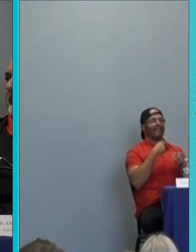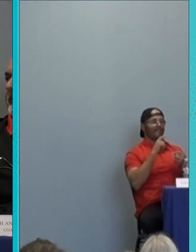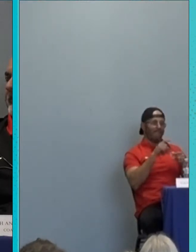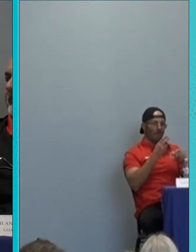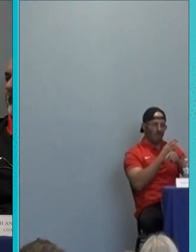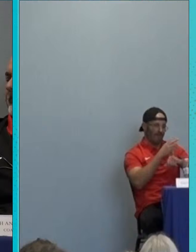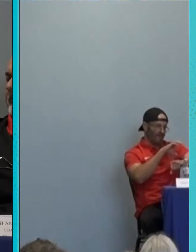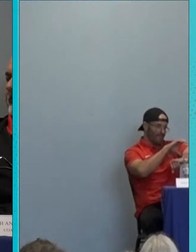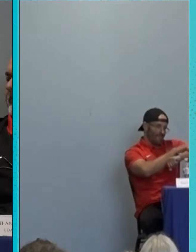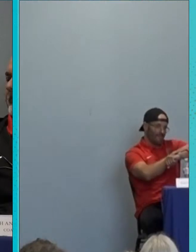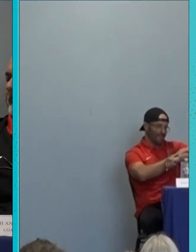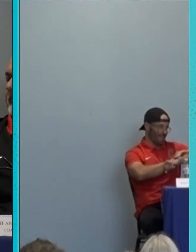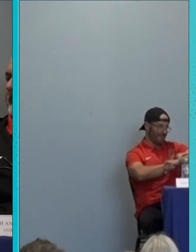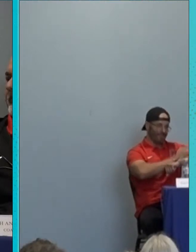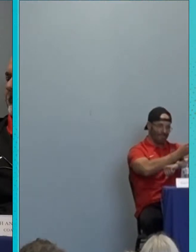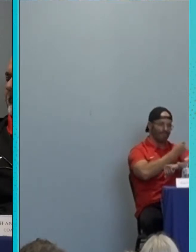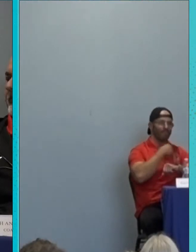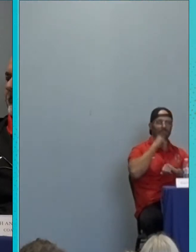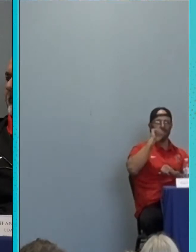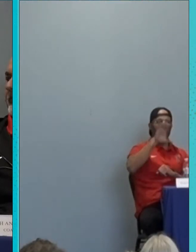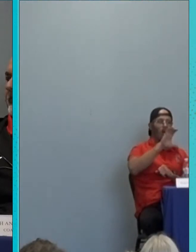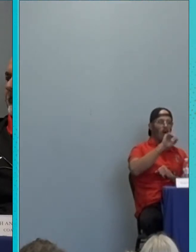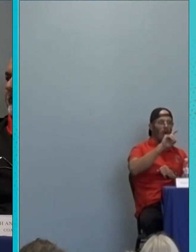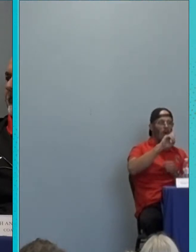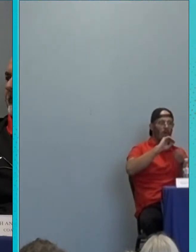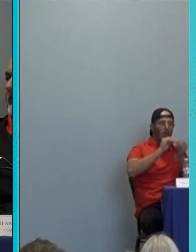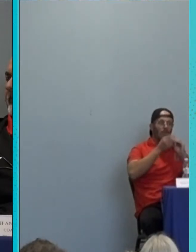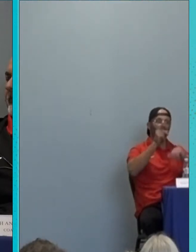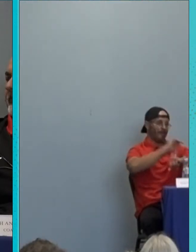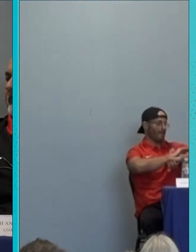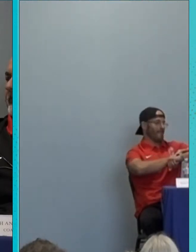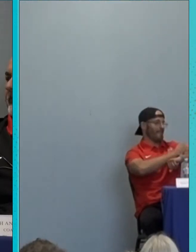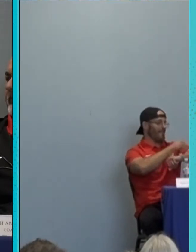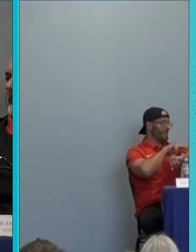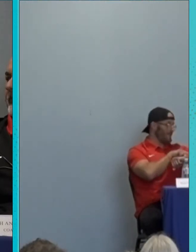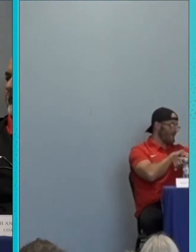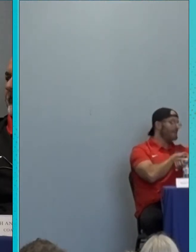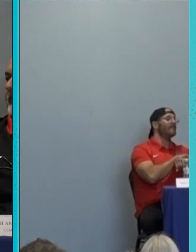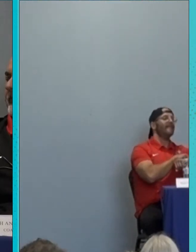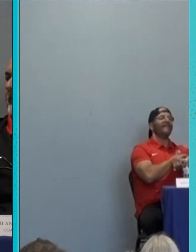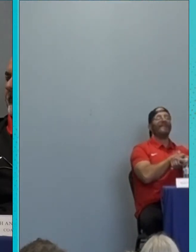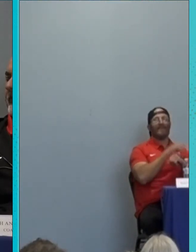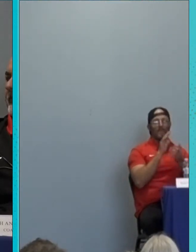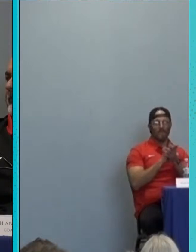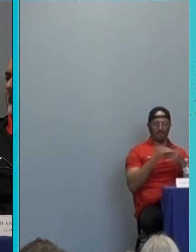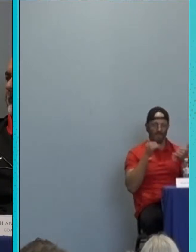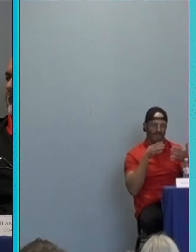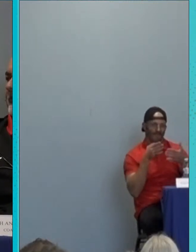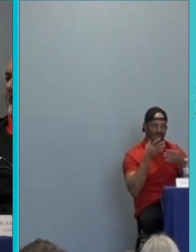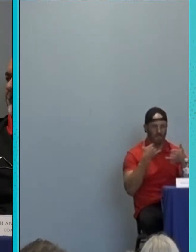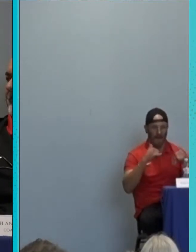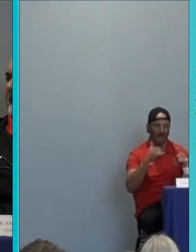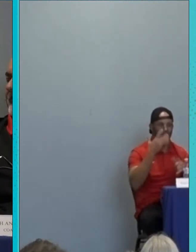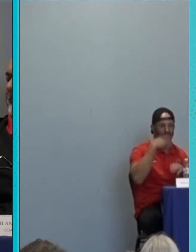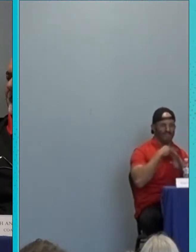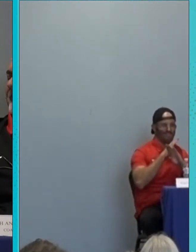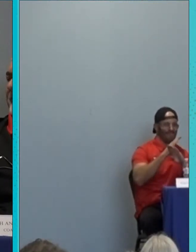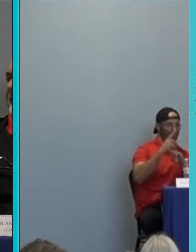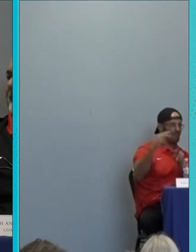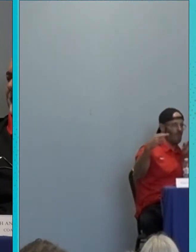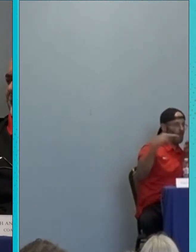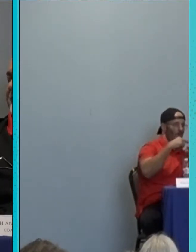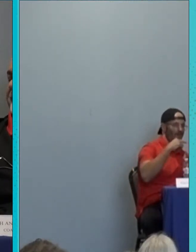school, they would know ASL, and so we would have to use the arm codes on the